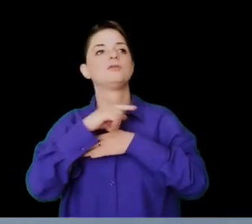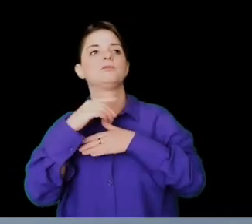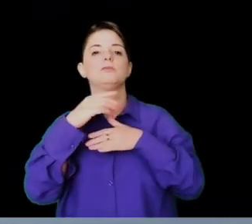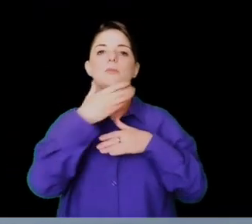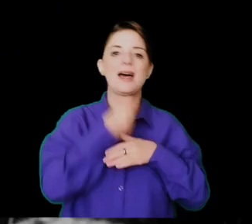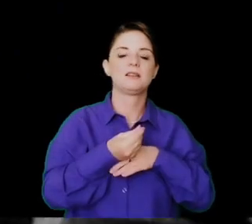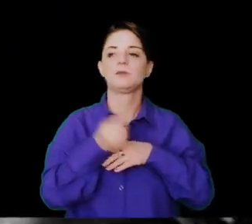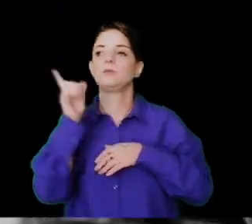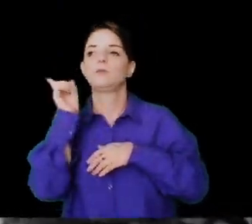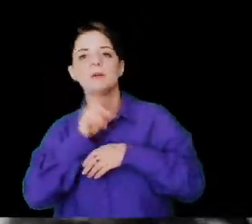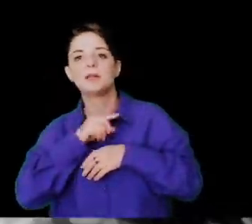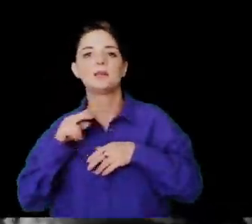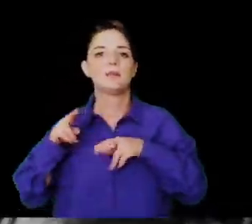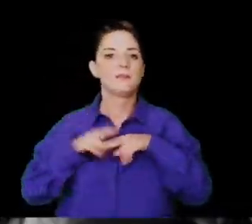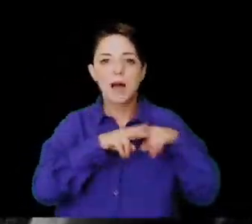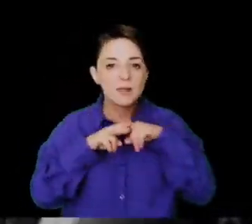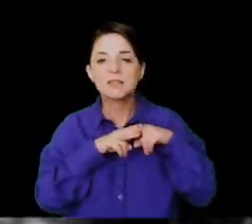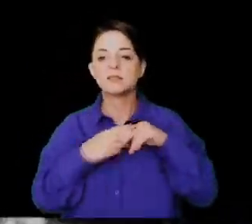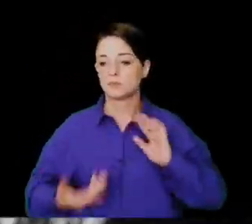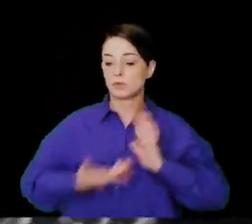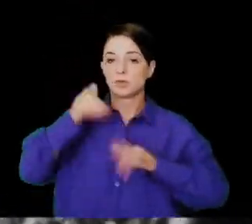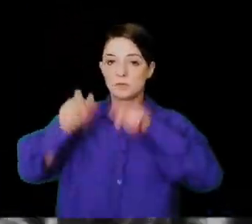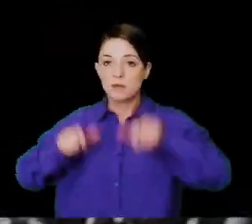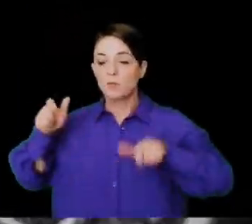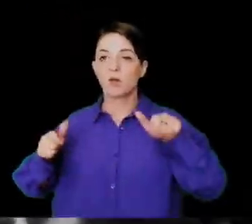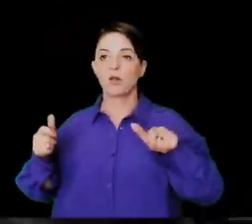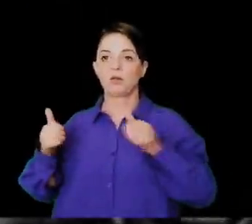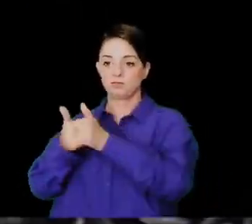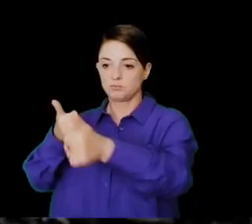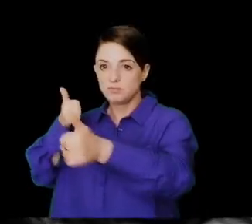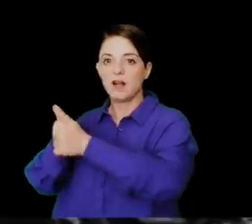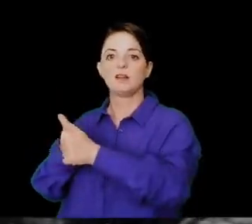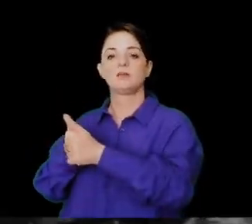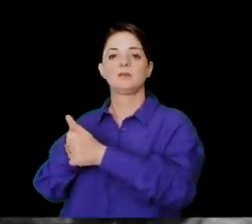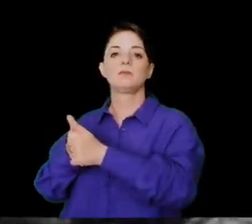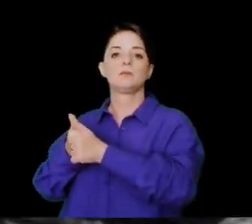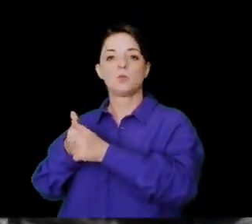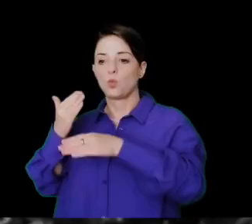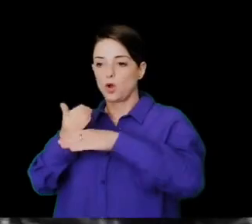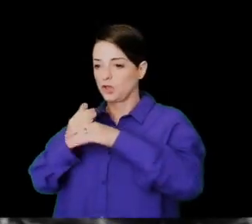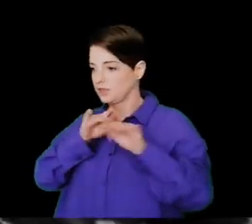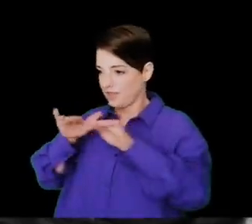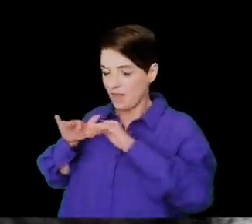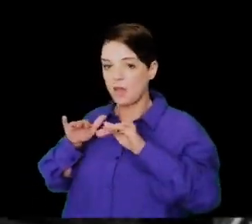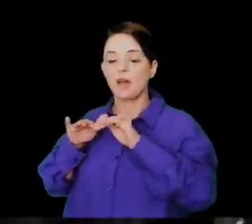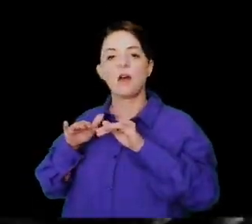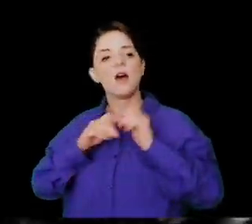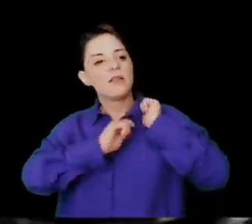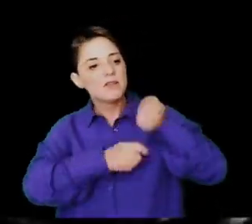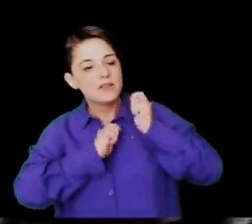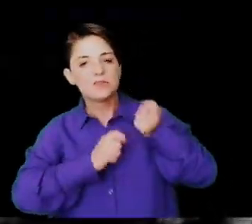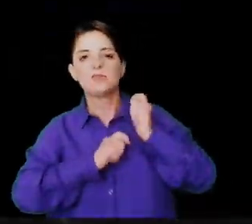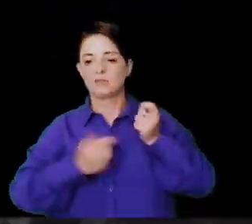700 men, women and obviously families as well. That doesn't include those people that it would have supported on the shore in processing